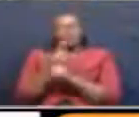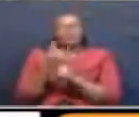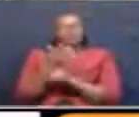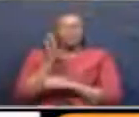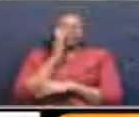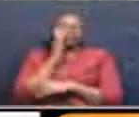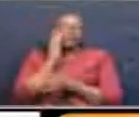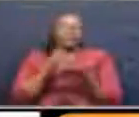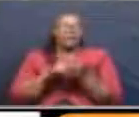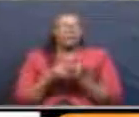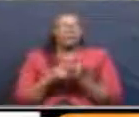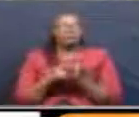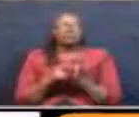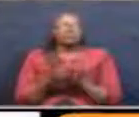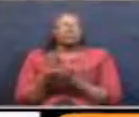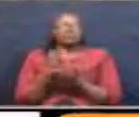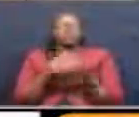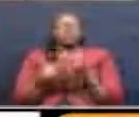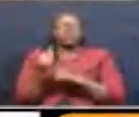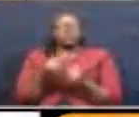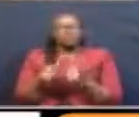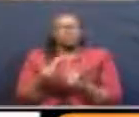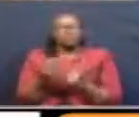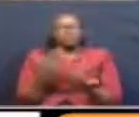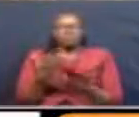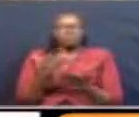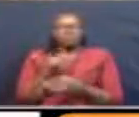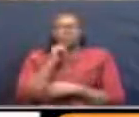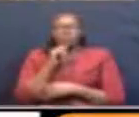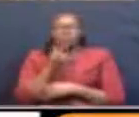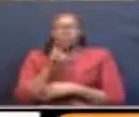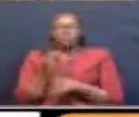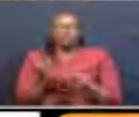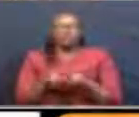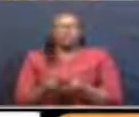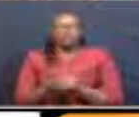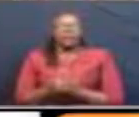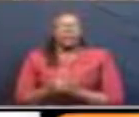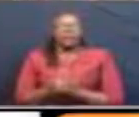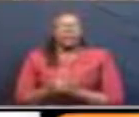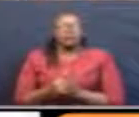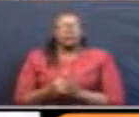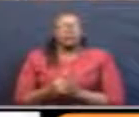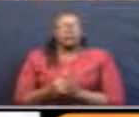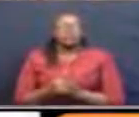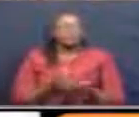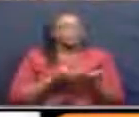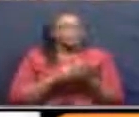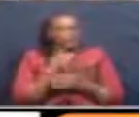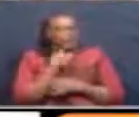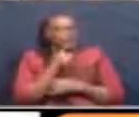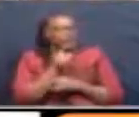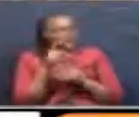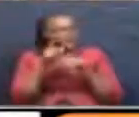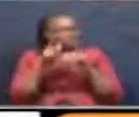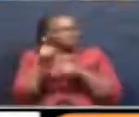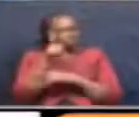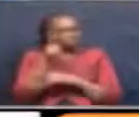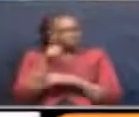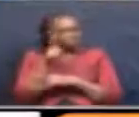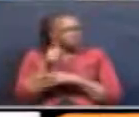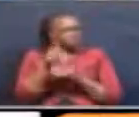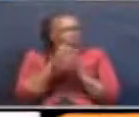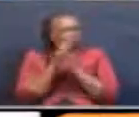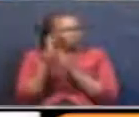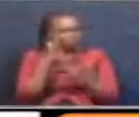by different mothers. So, and therefore, some of the actions may not look at this. But so you're saying this hasn't happened? No,